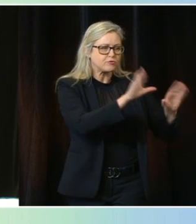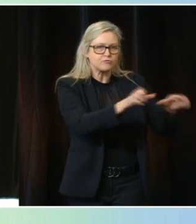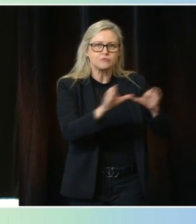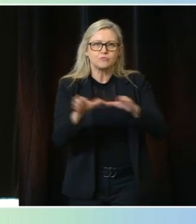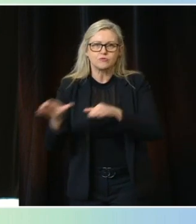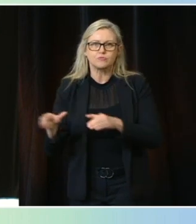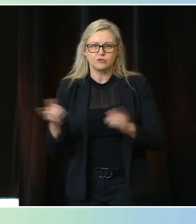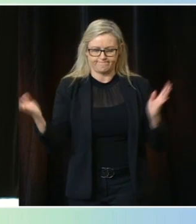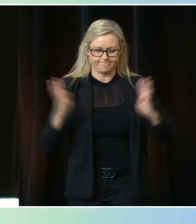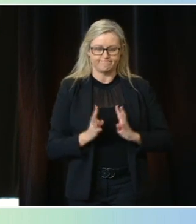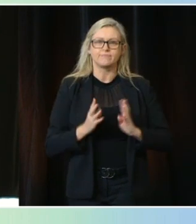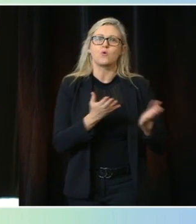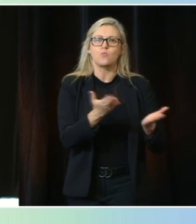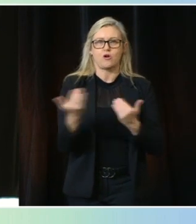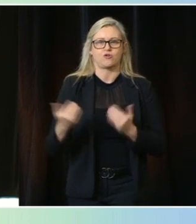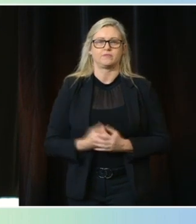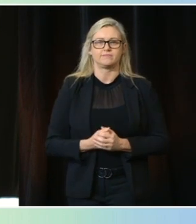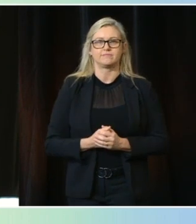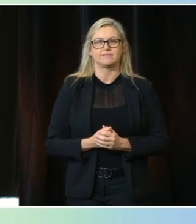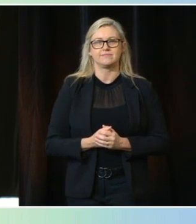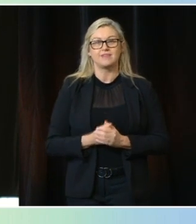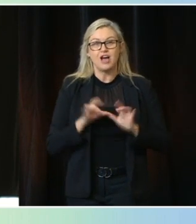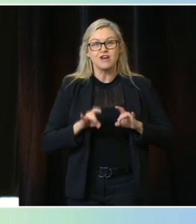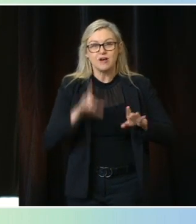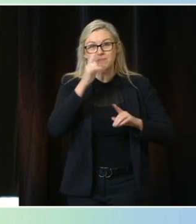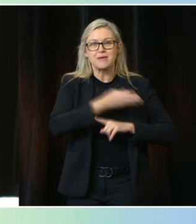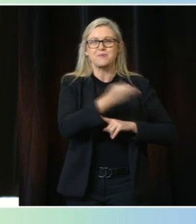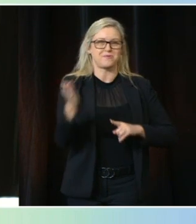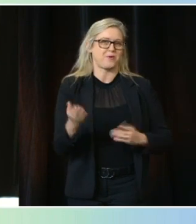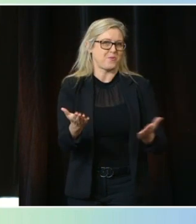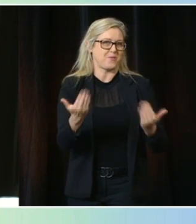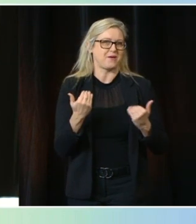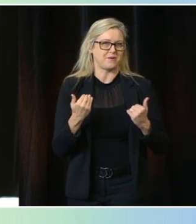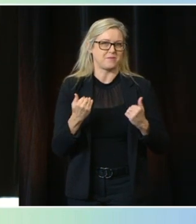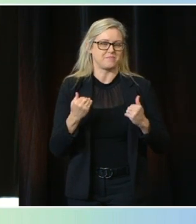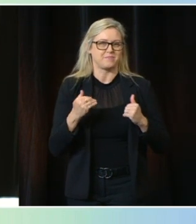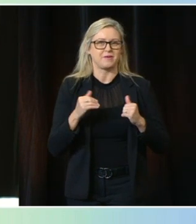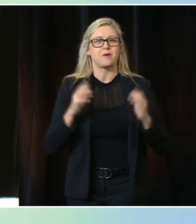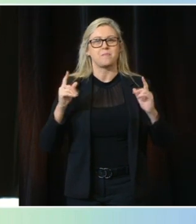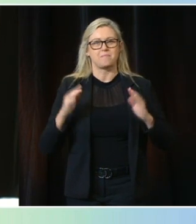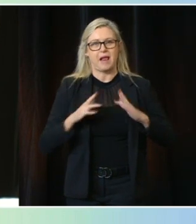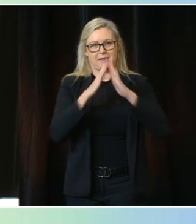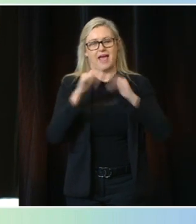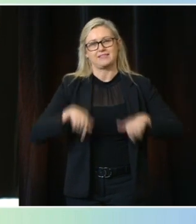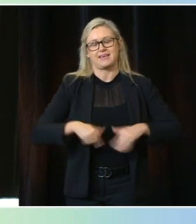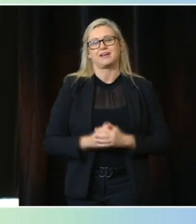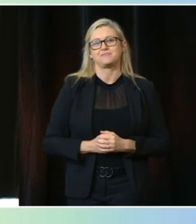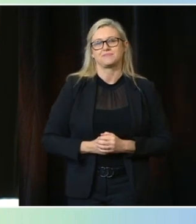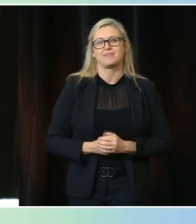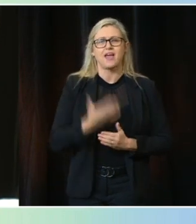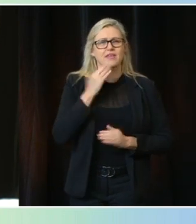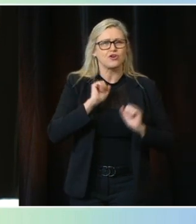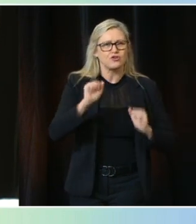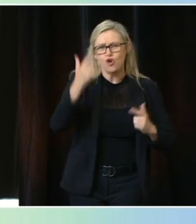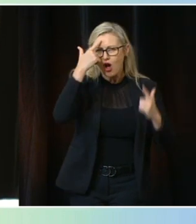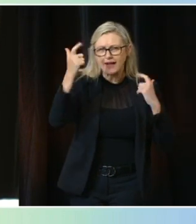and to my fellow Australians welcome to Parliament House thank you for bringing your energy your ideas